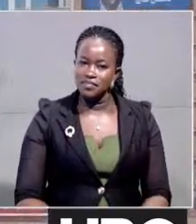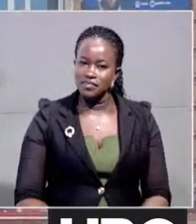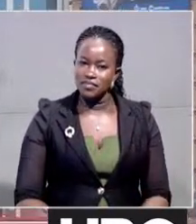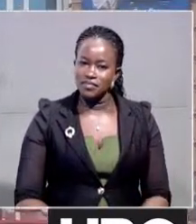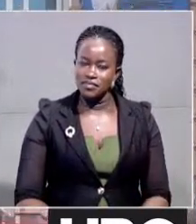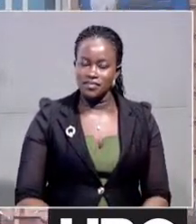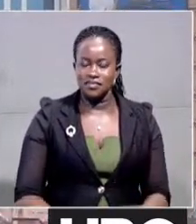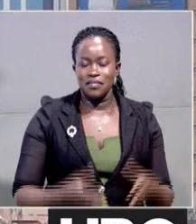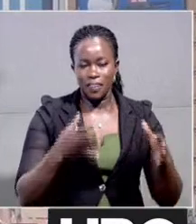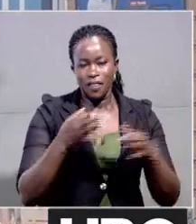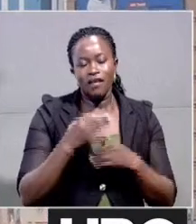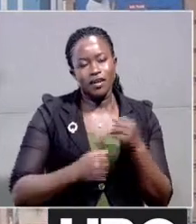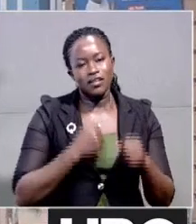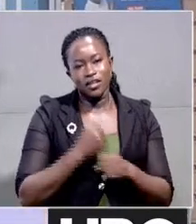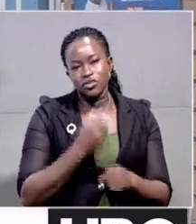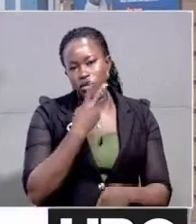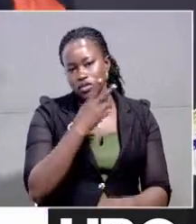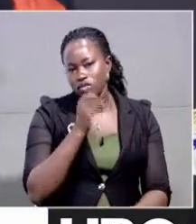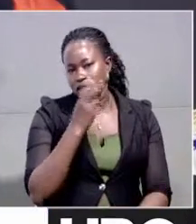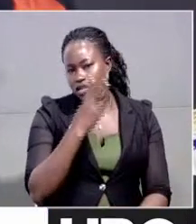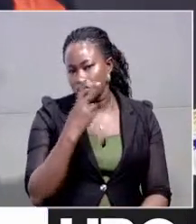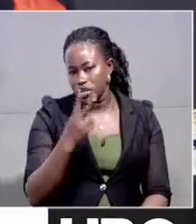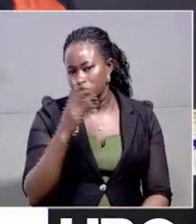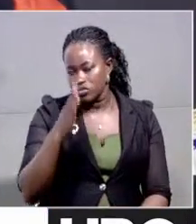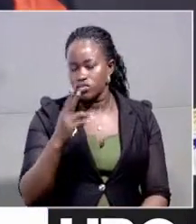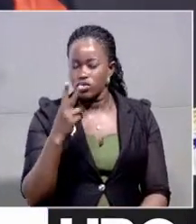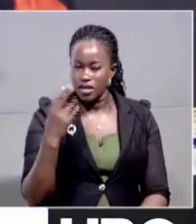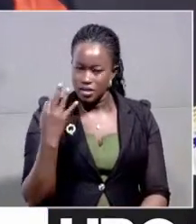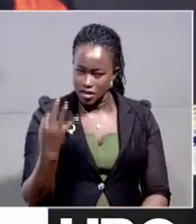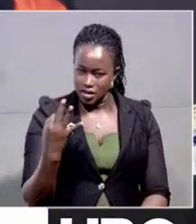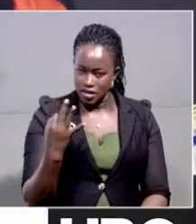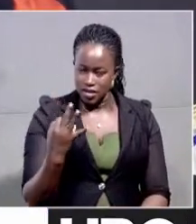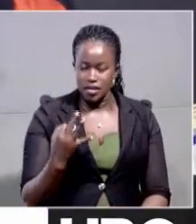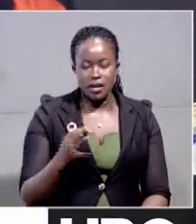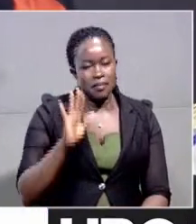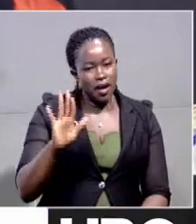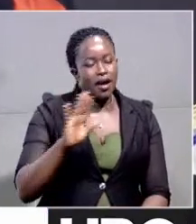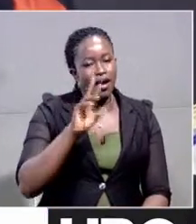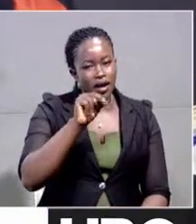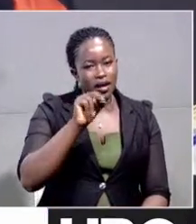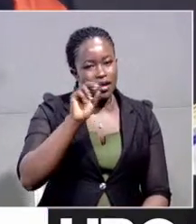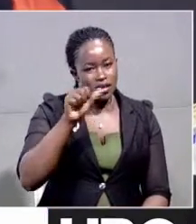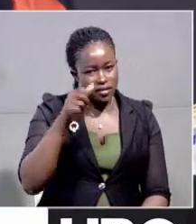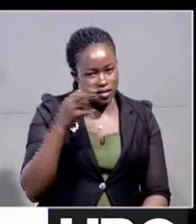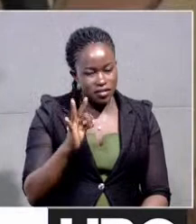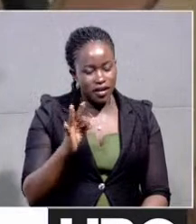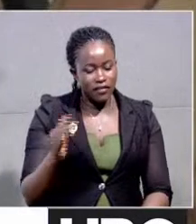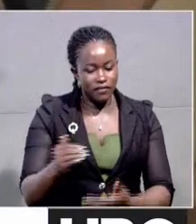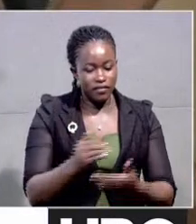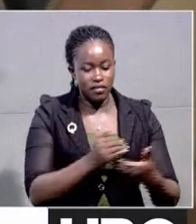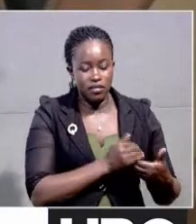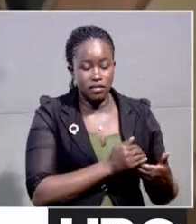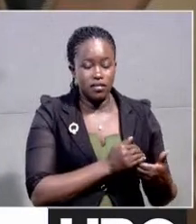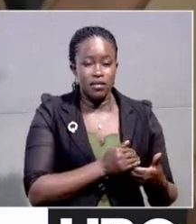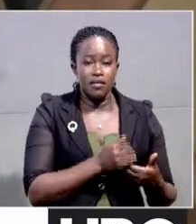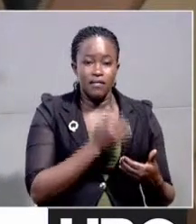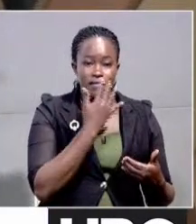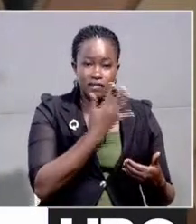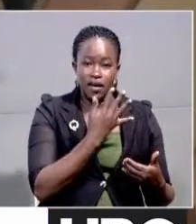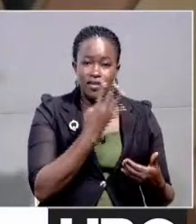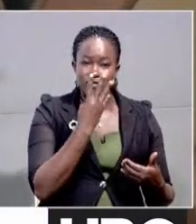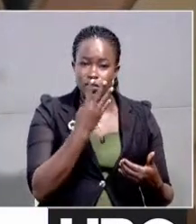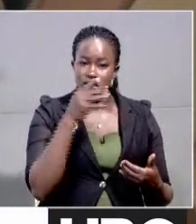In the financial year 2022-2023, the National Social Security Fund has set aside Uganda shillings